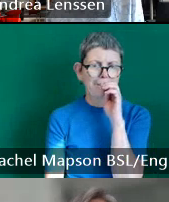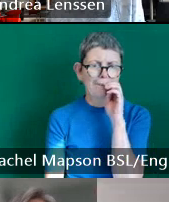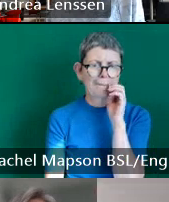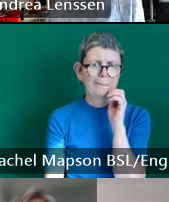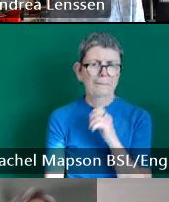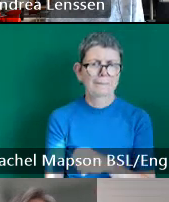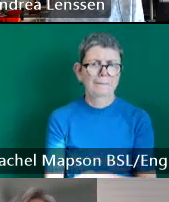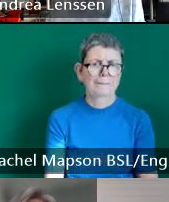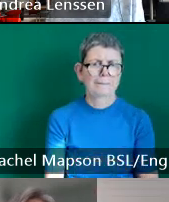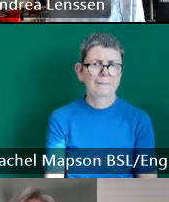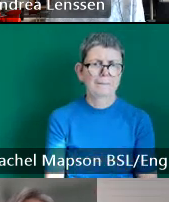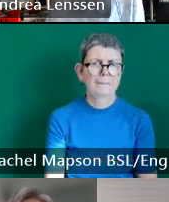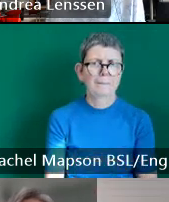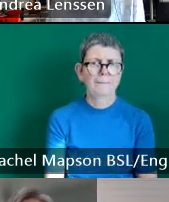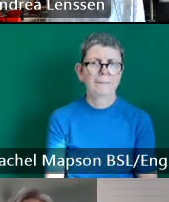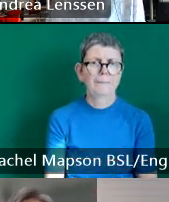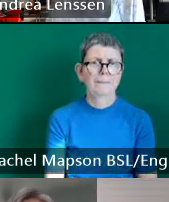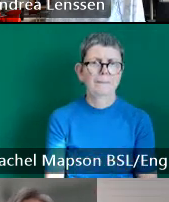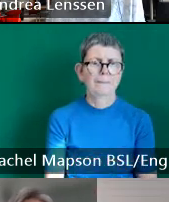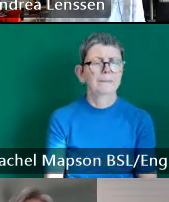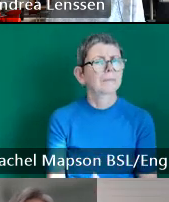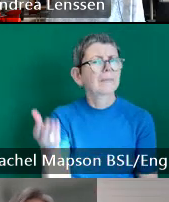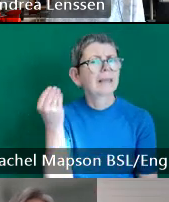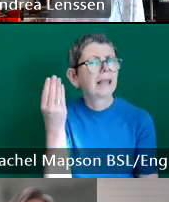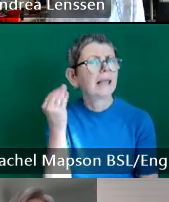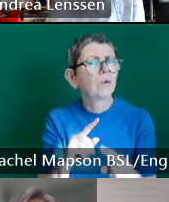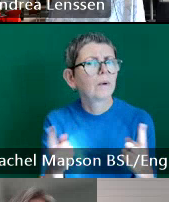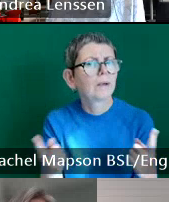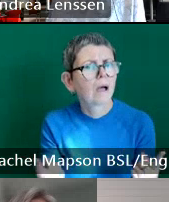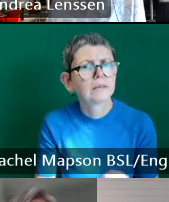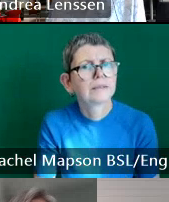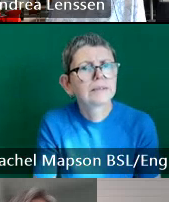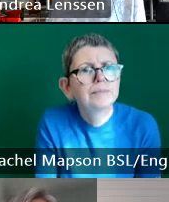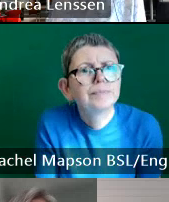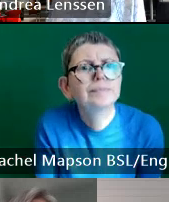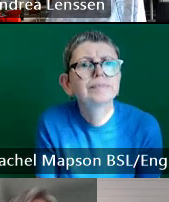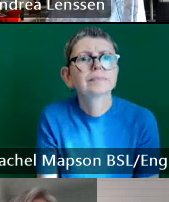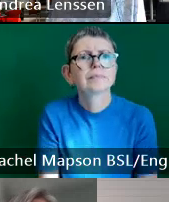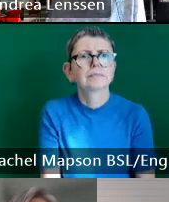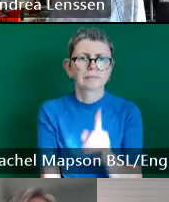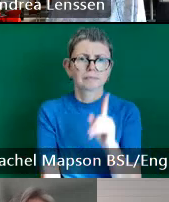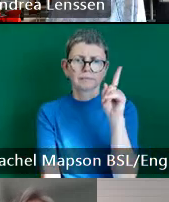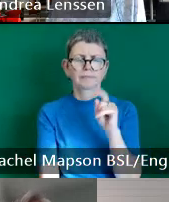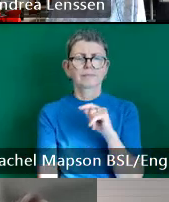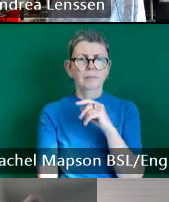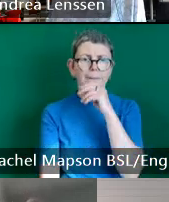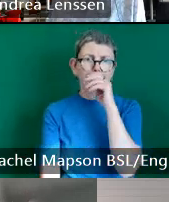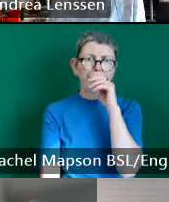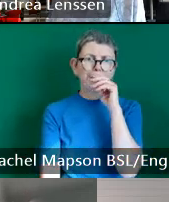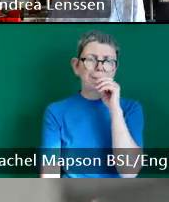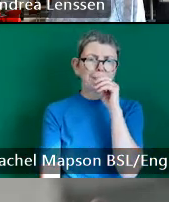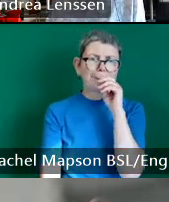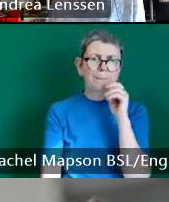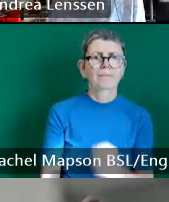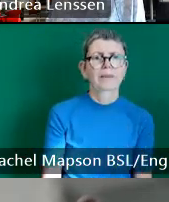Winetta, we can't hear it. We can't hear the video. You can't hear it? Okay, No, hold on we one can't second. hear it. Okay, one moment.